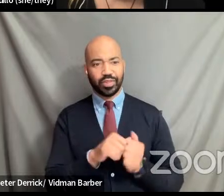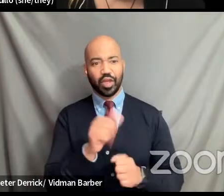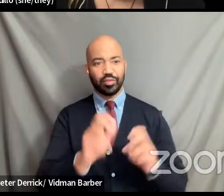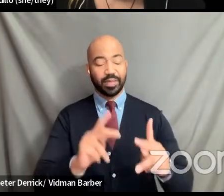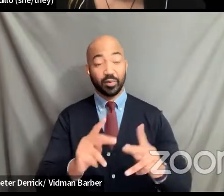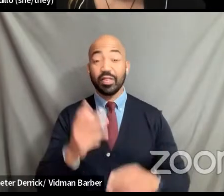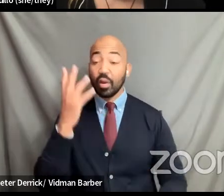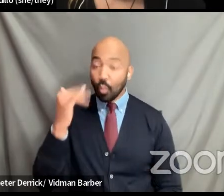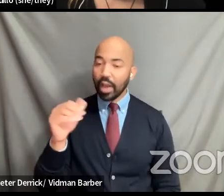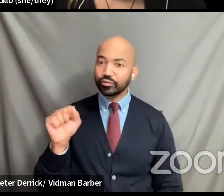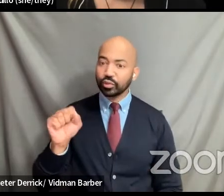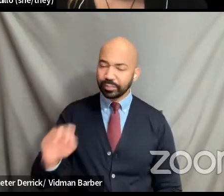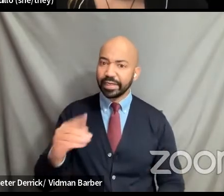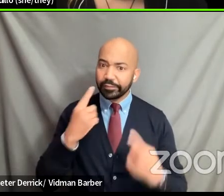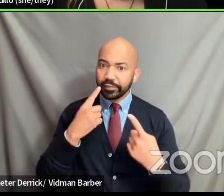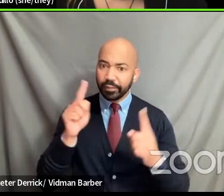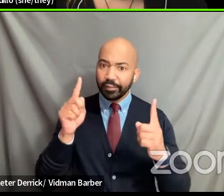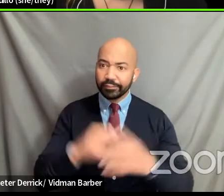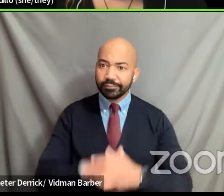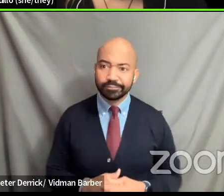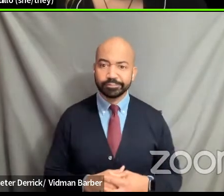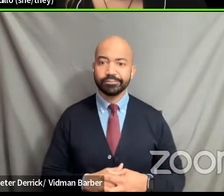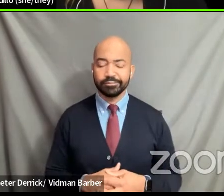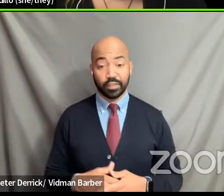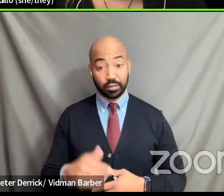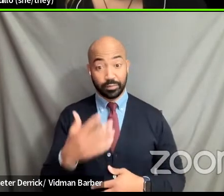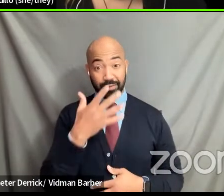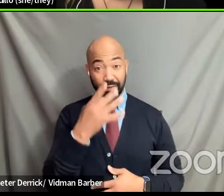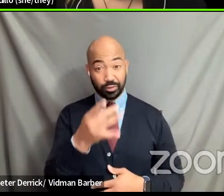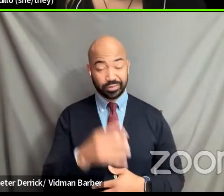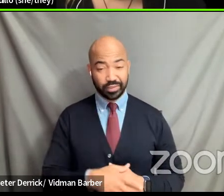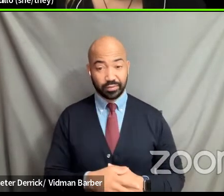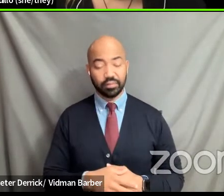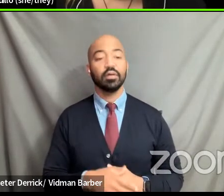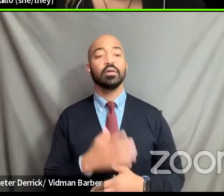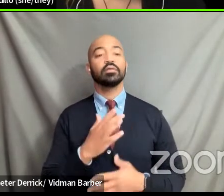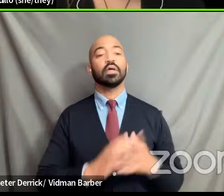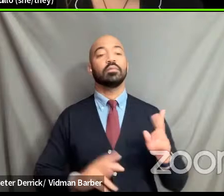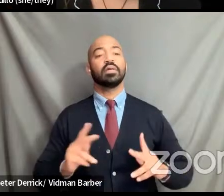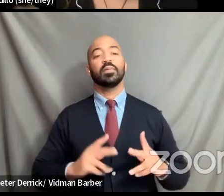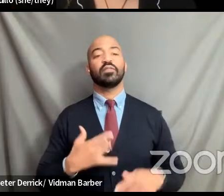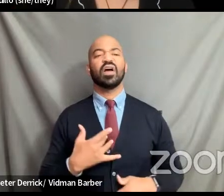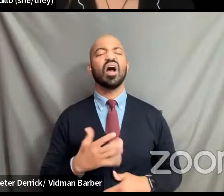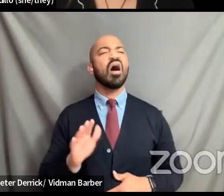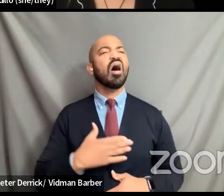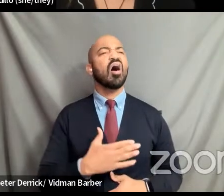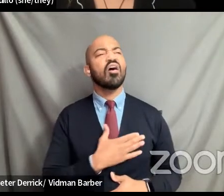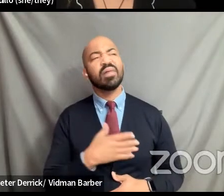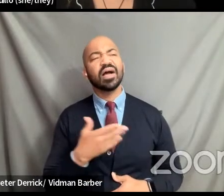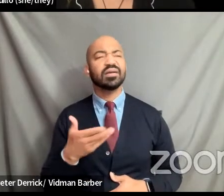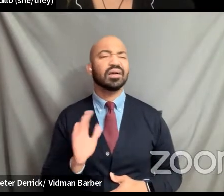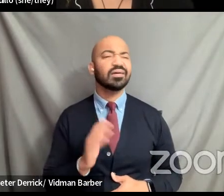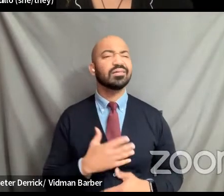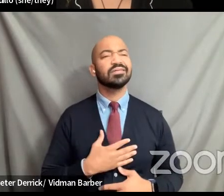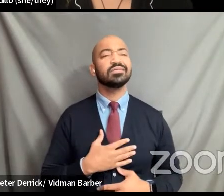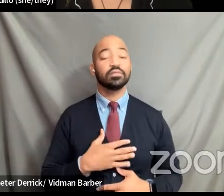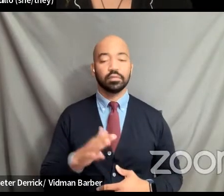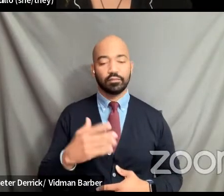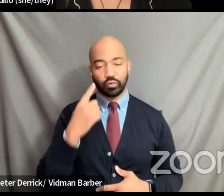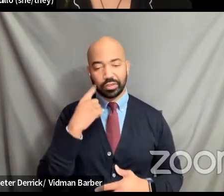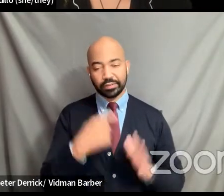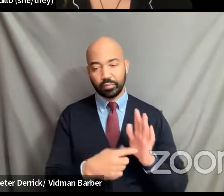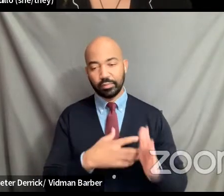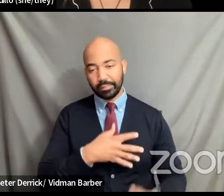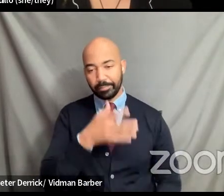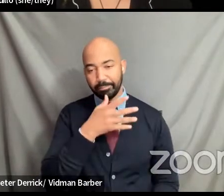social media work, right? You will be surprised. Like, I think some people are just like, oh my gosh, like, for example, my mom,